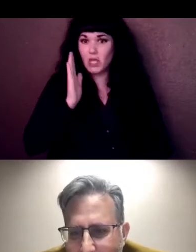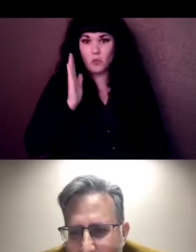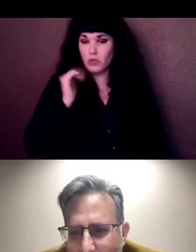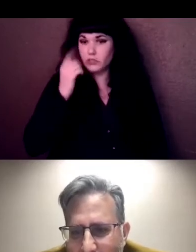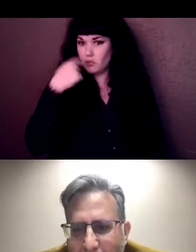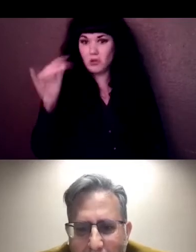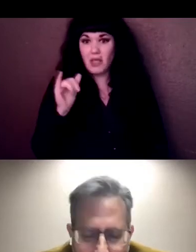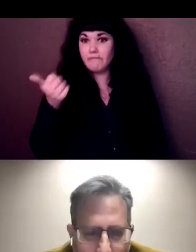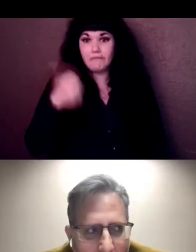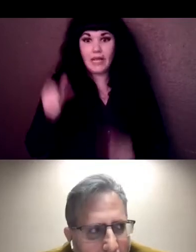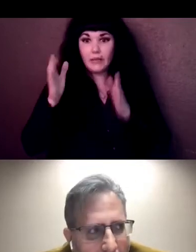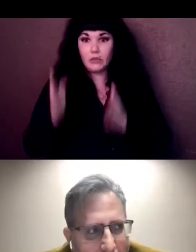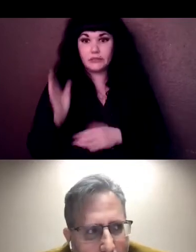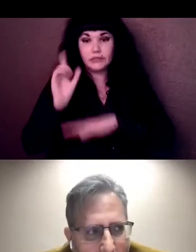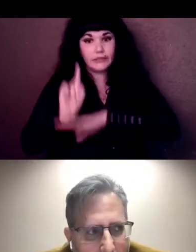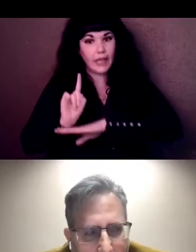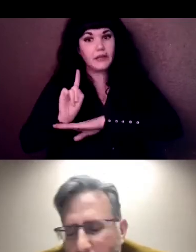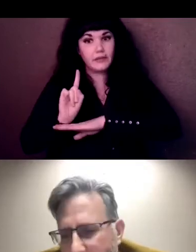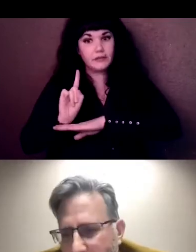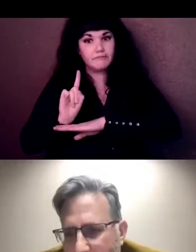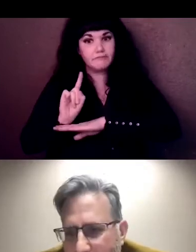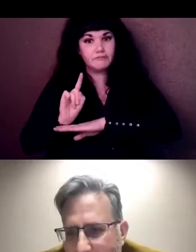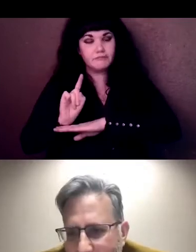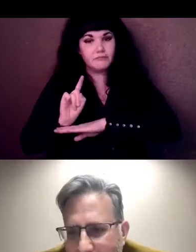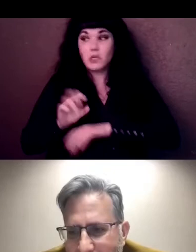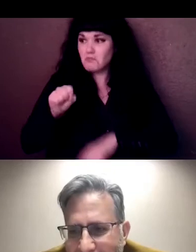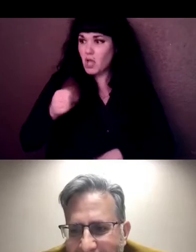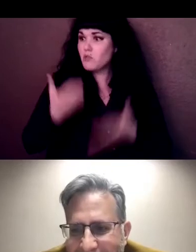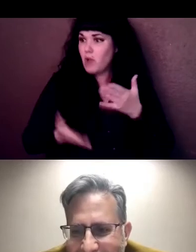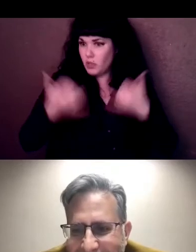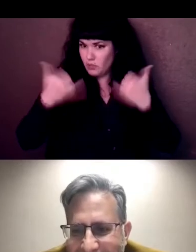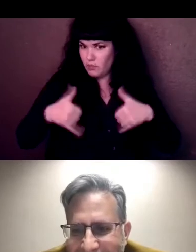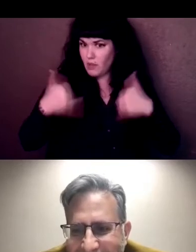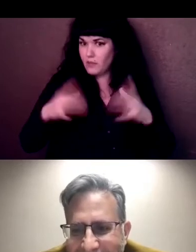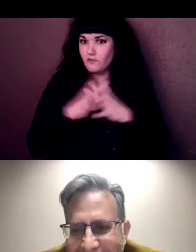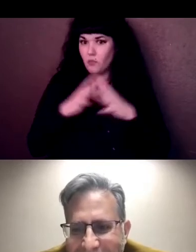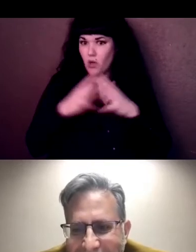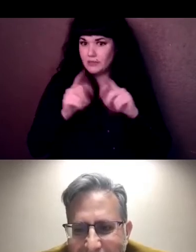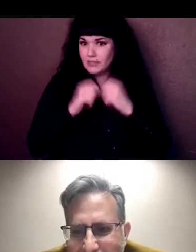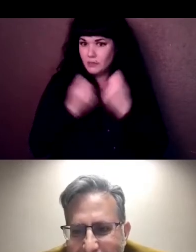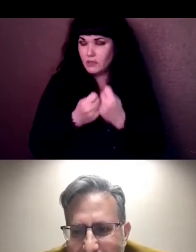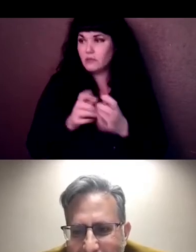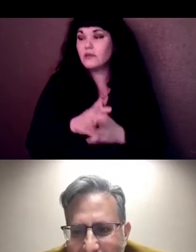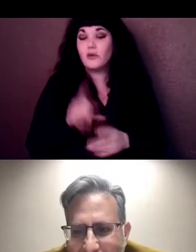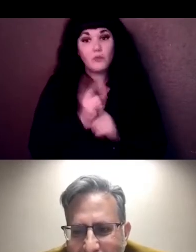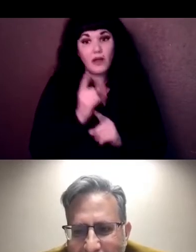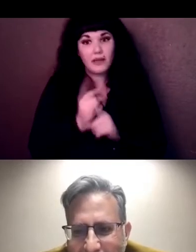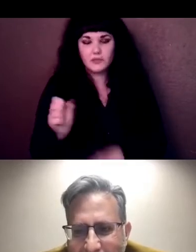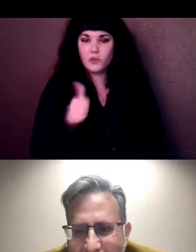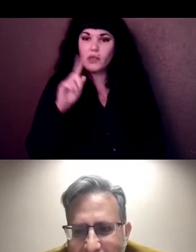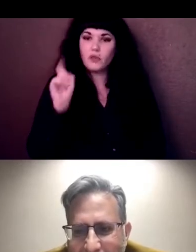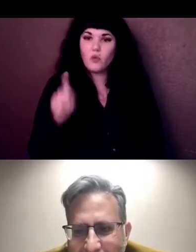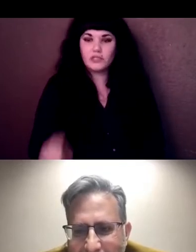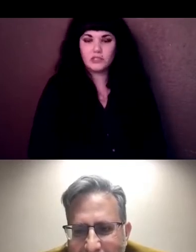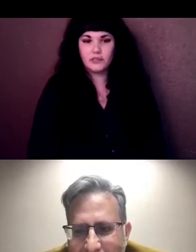profound right there. yes, probably he could be on the football team. Right, right. Okay, so we have another question. Would